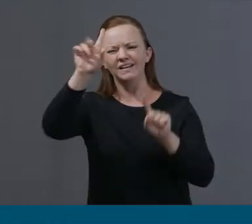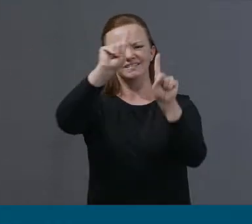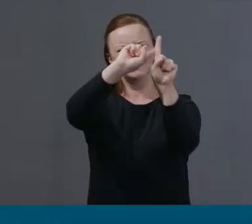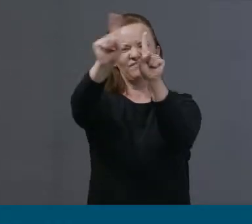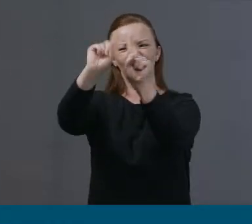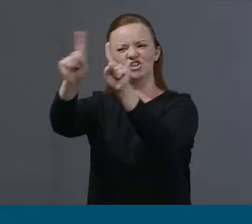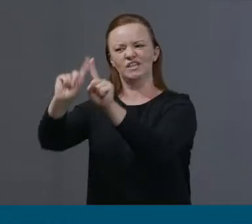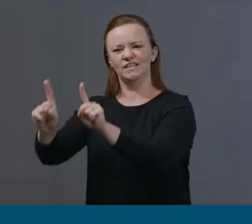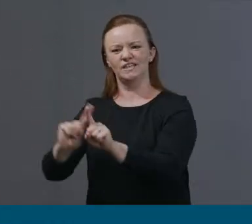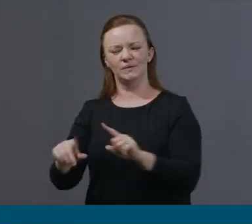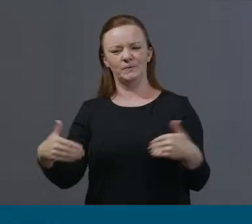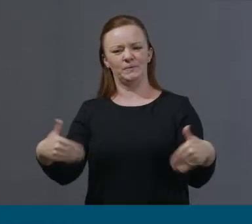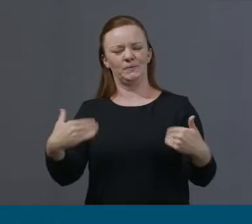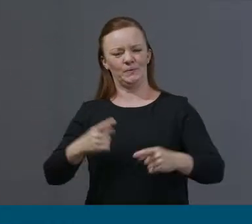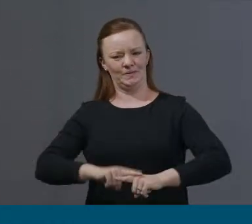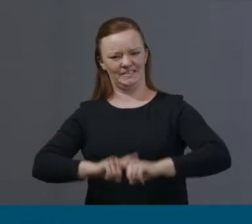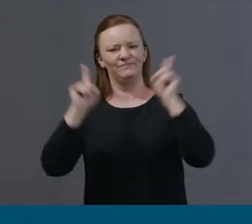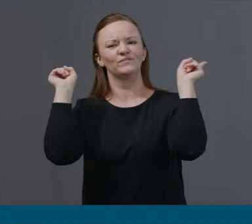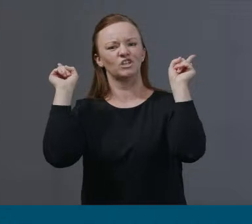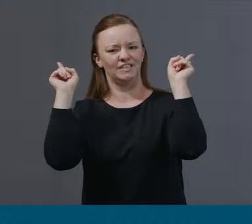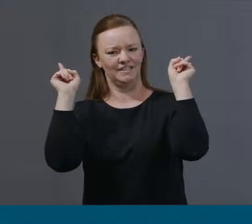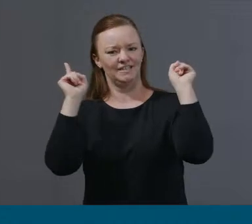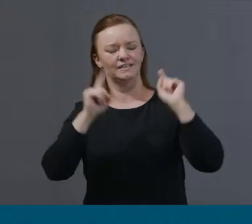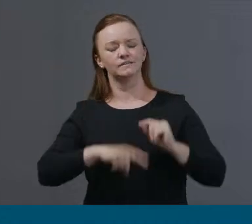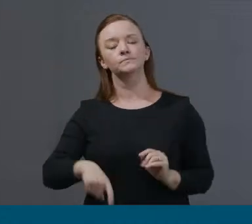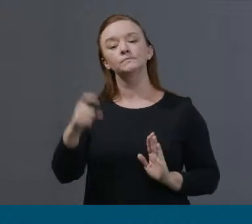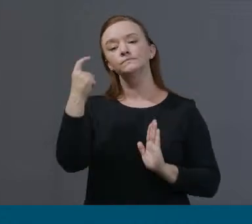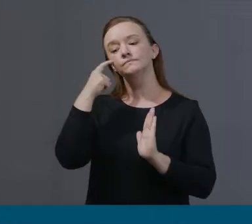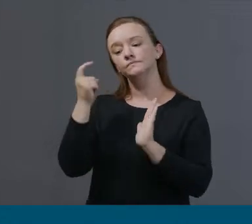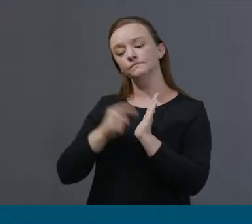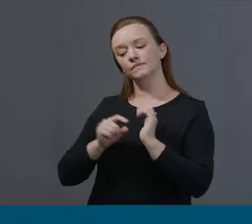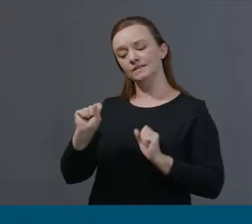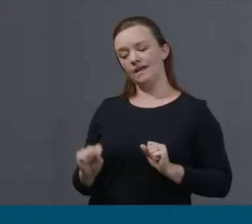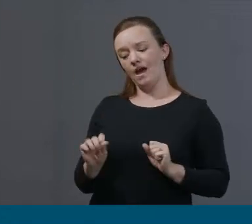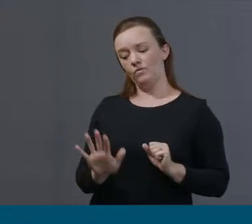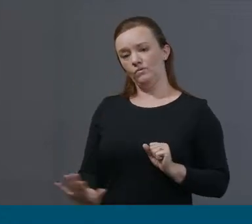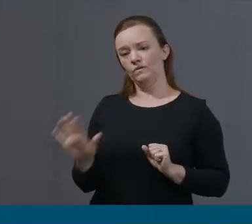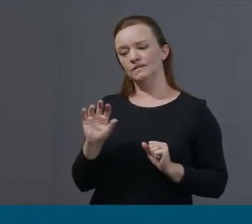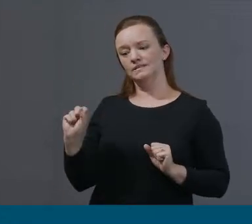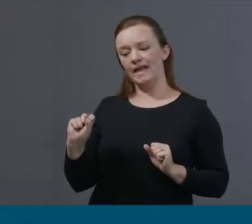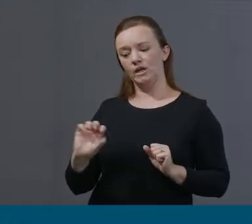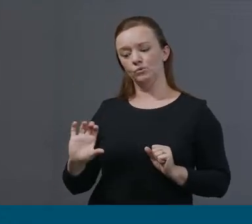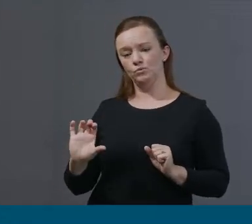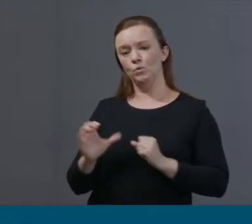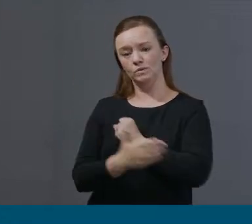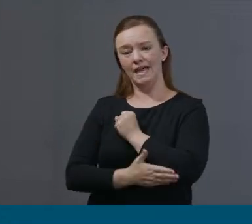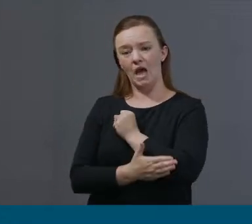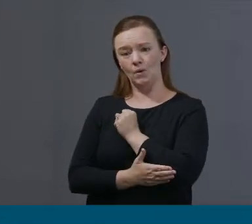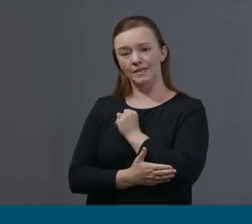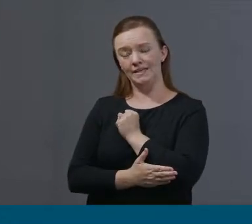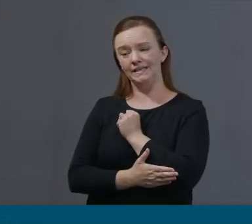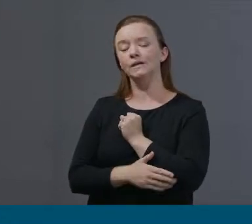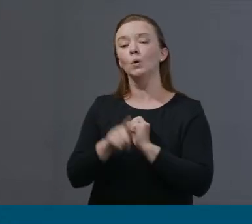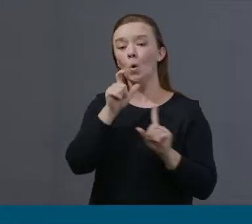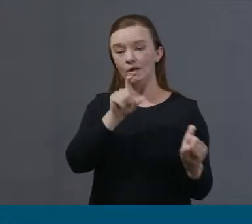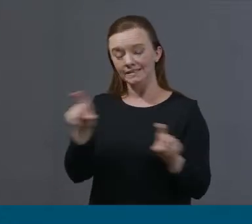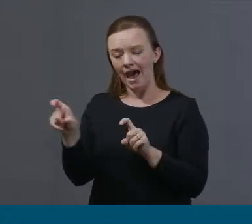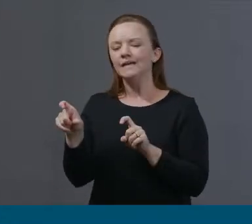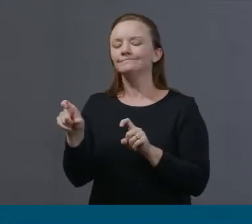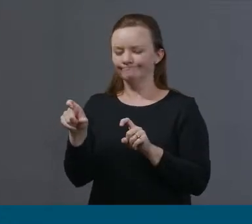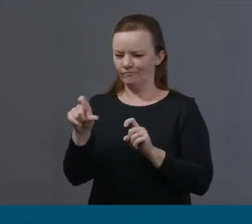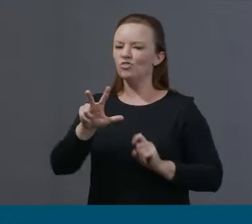can see a 31% positivity rate in Santa Cruz County and a